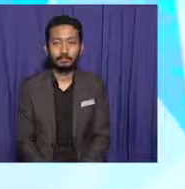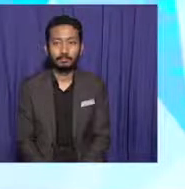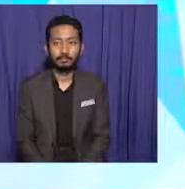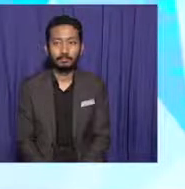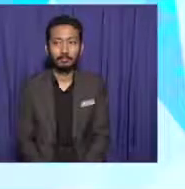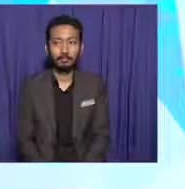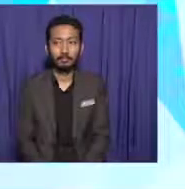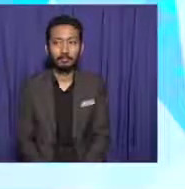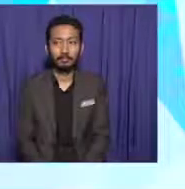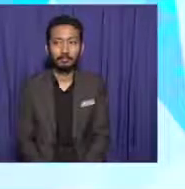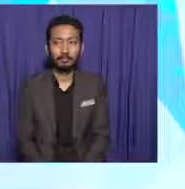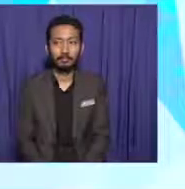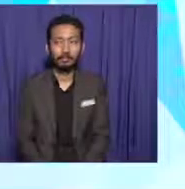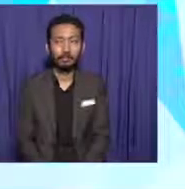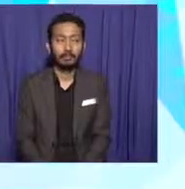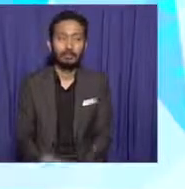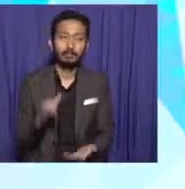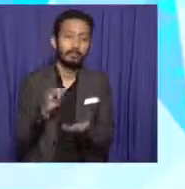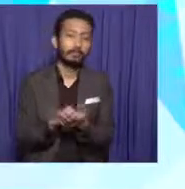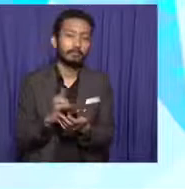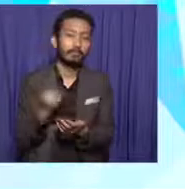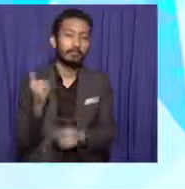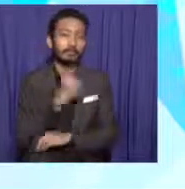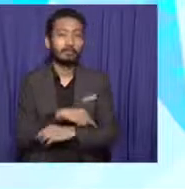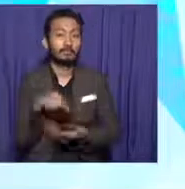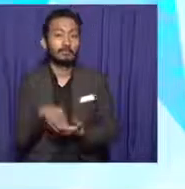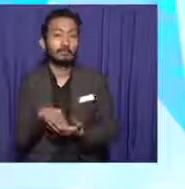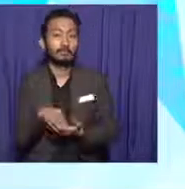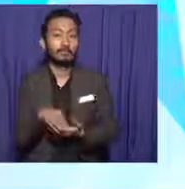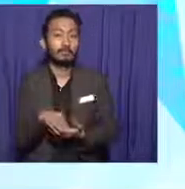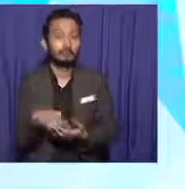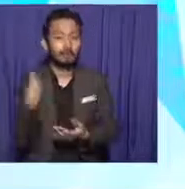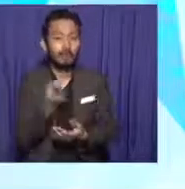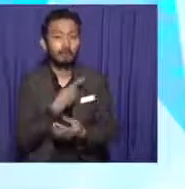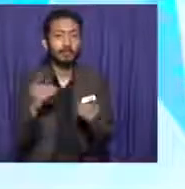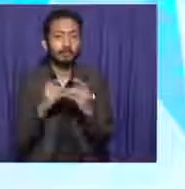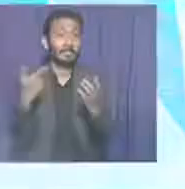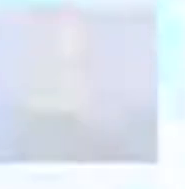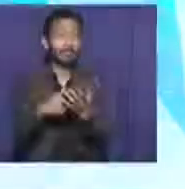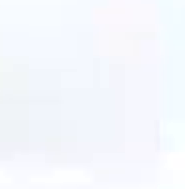That's all for today. Until we meet again, thank you.